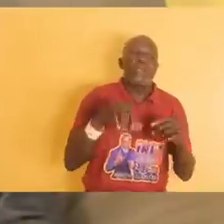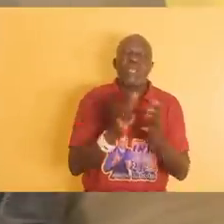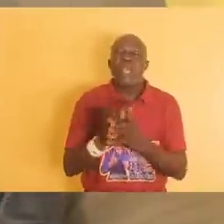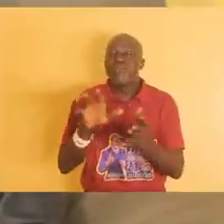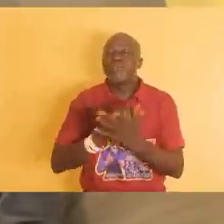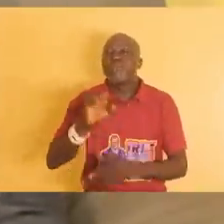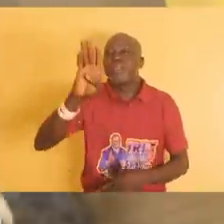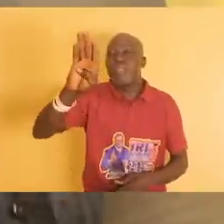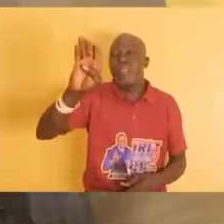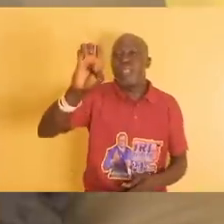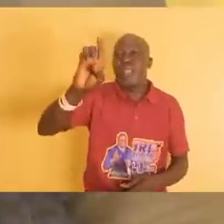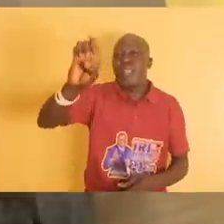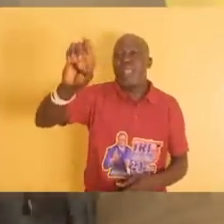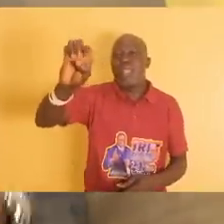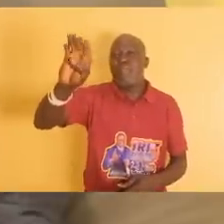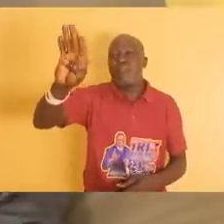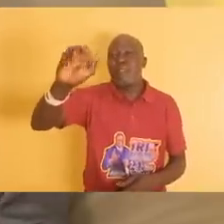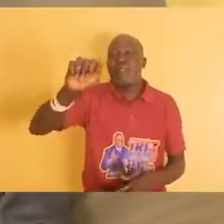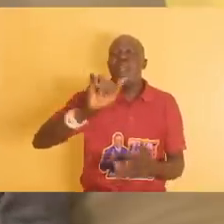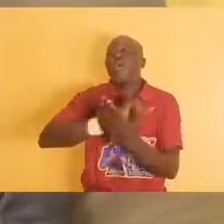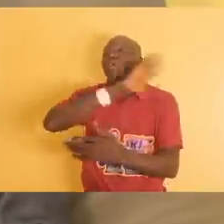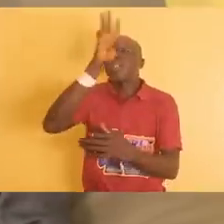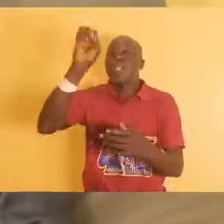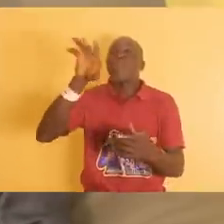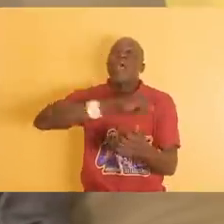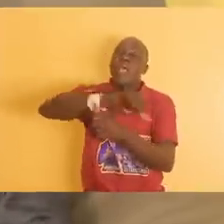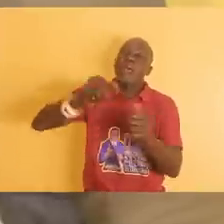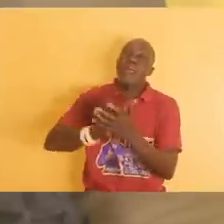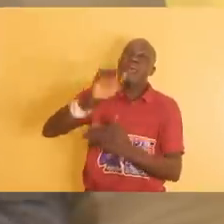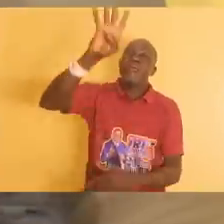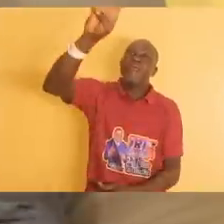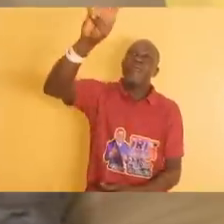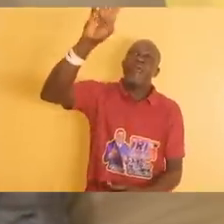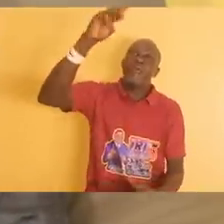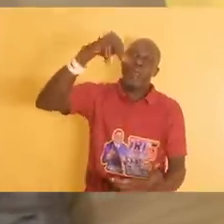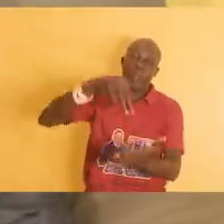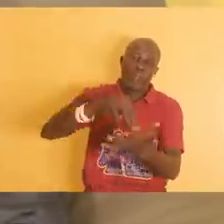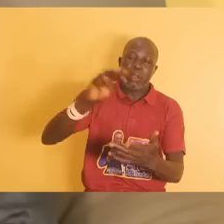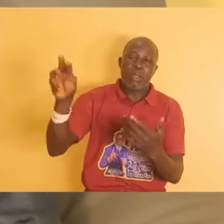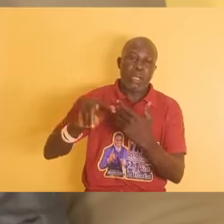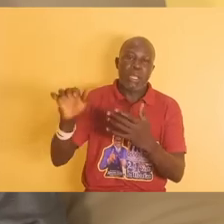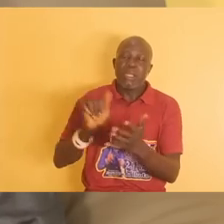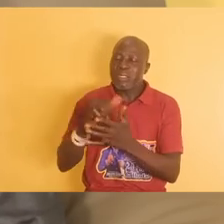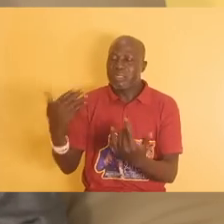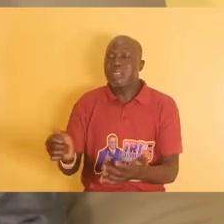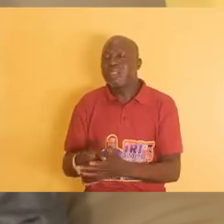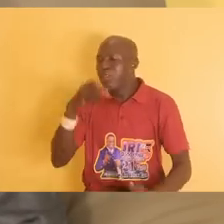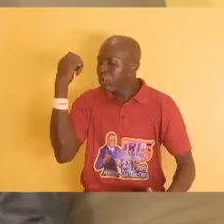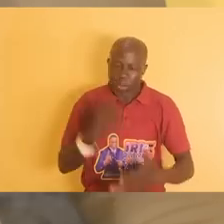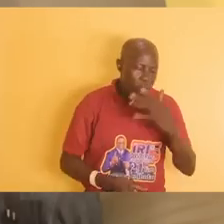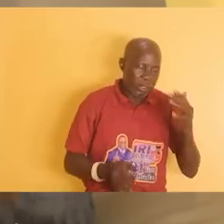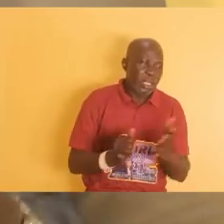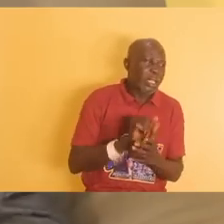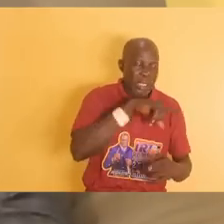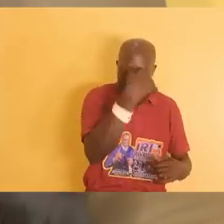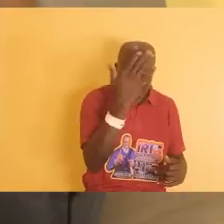debt? When he was not owing debt, it must be 4 million. The debt is about 4 million. Oh, no, he said this thing is getting